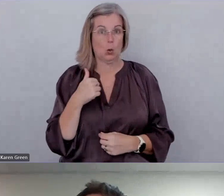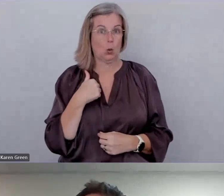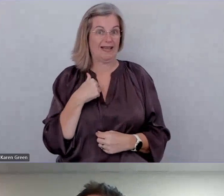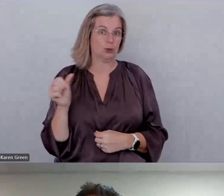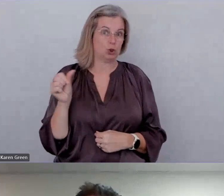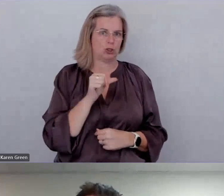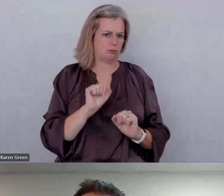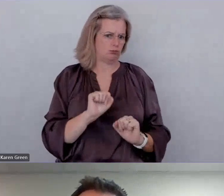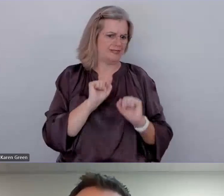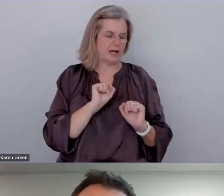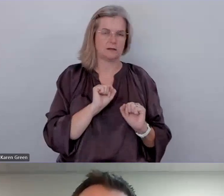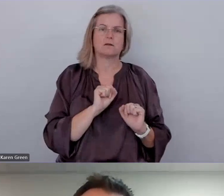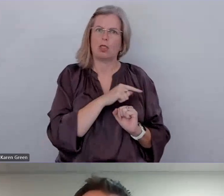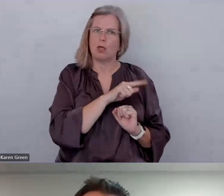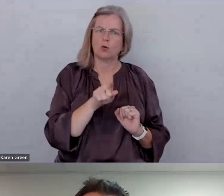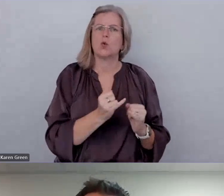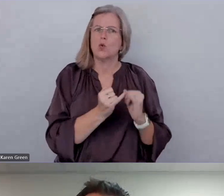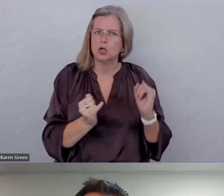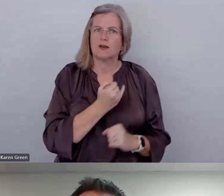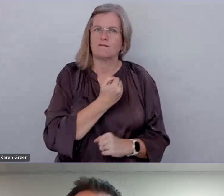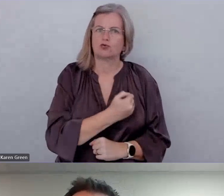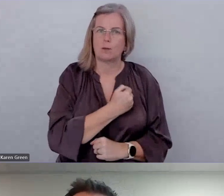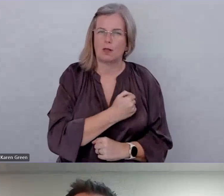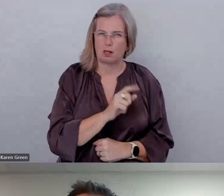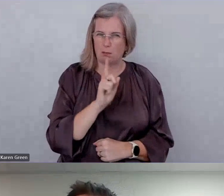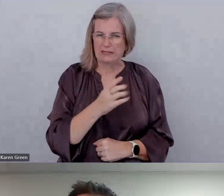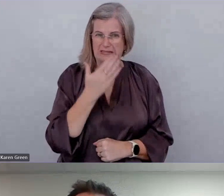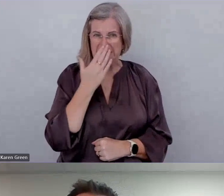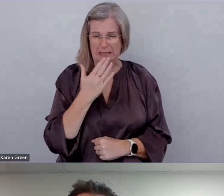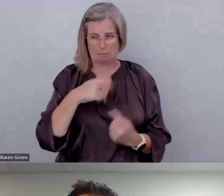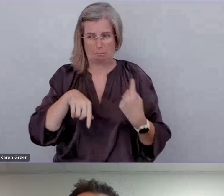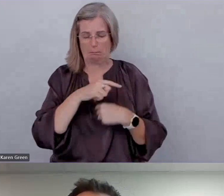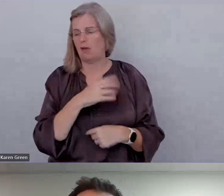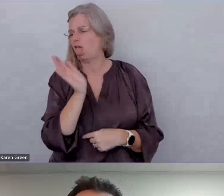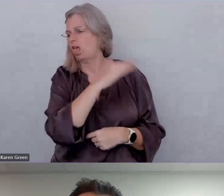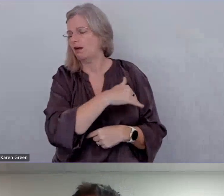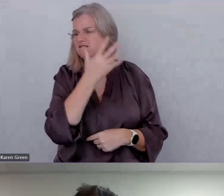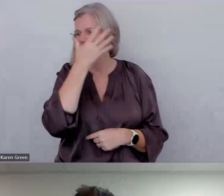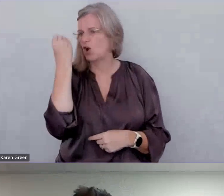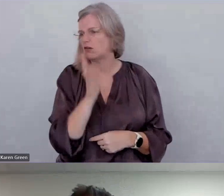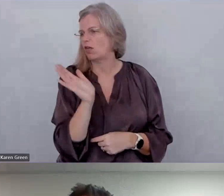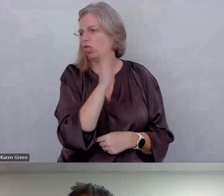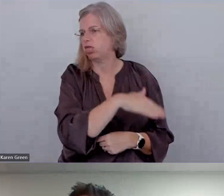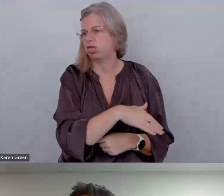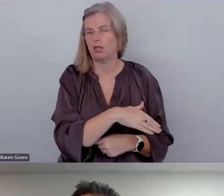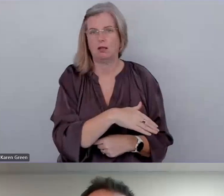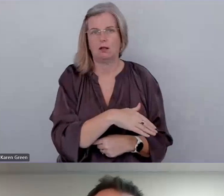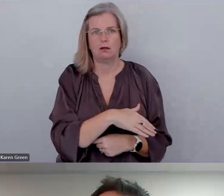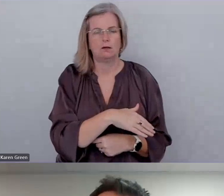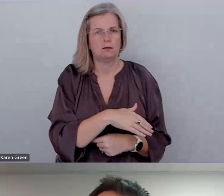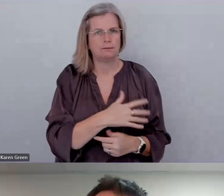vulnerable, but they just seem to be a forgotten group, collateral damage almost from